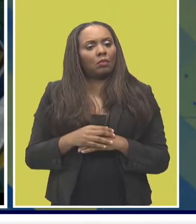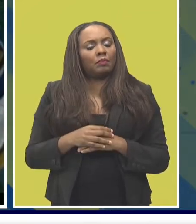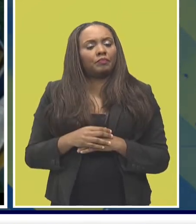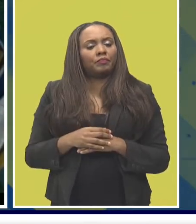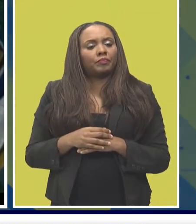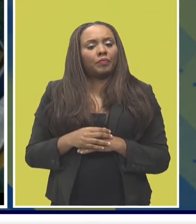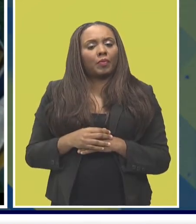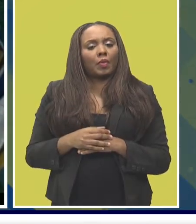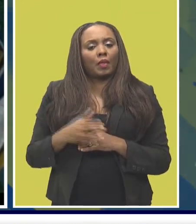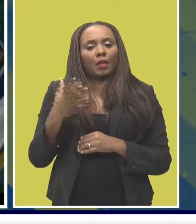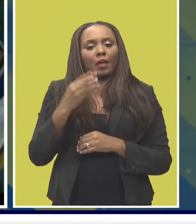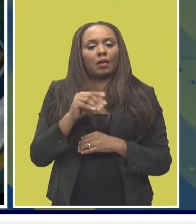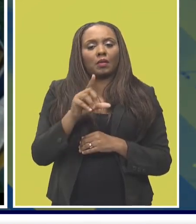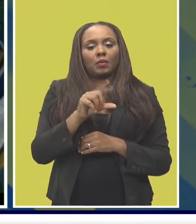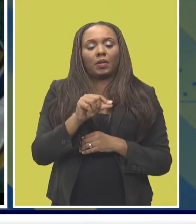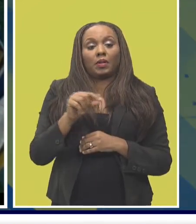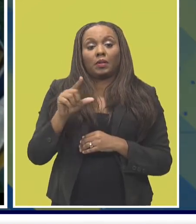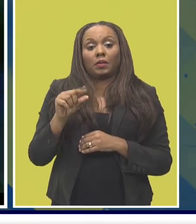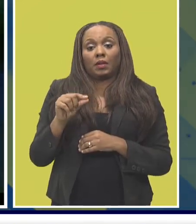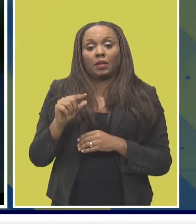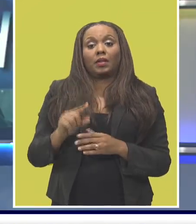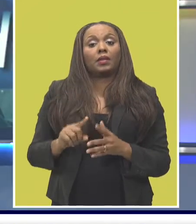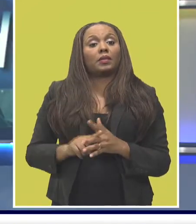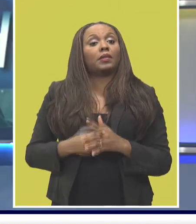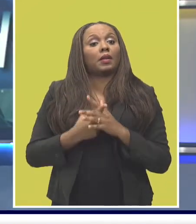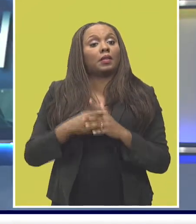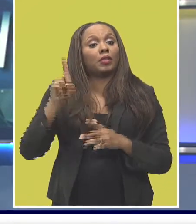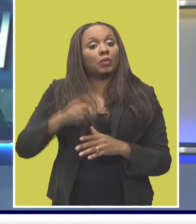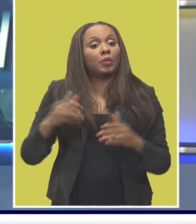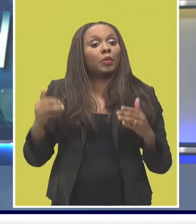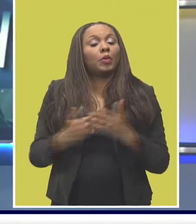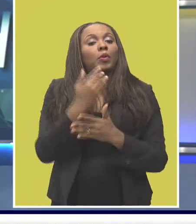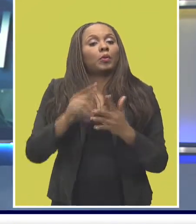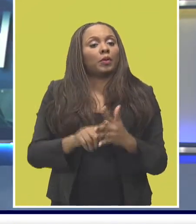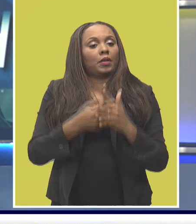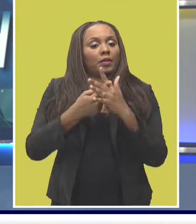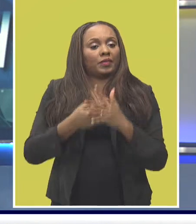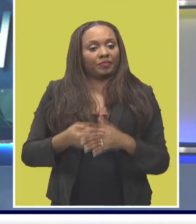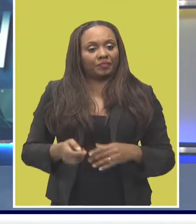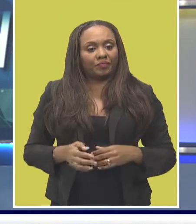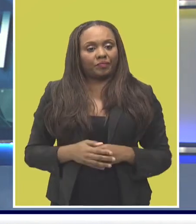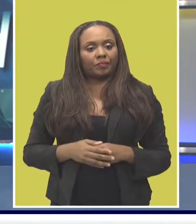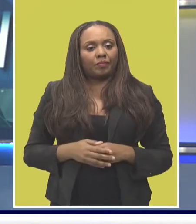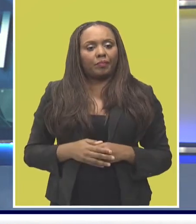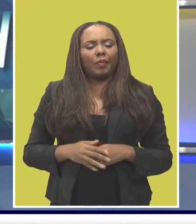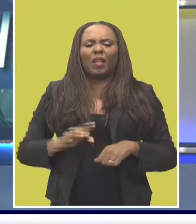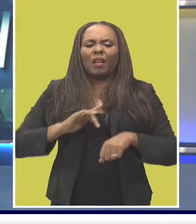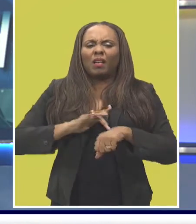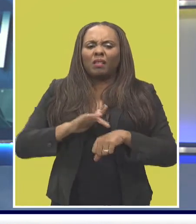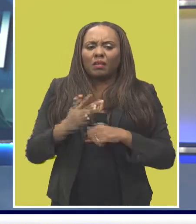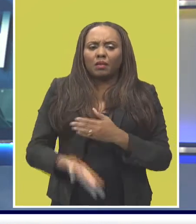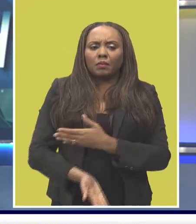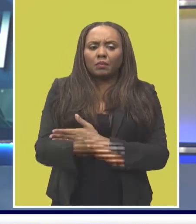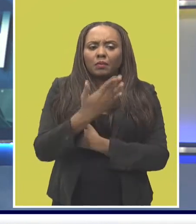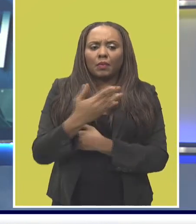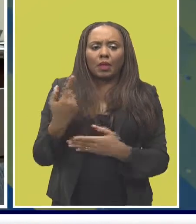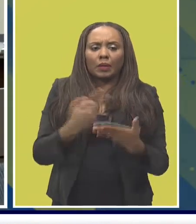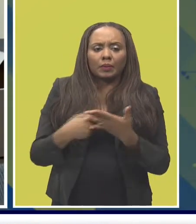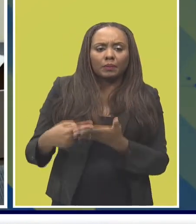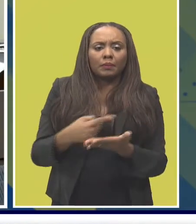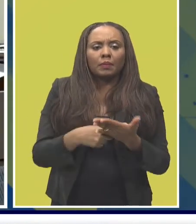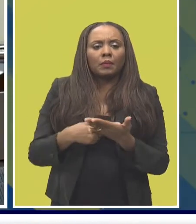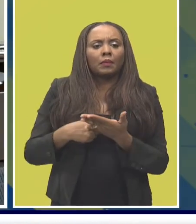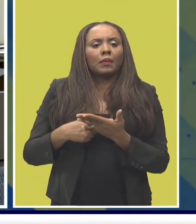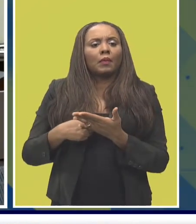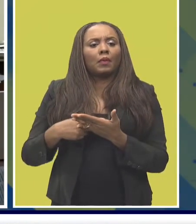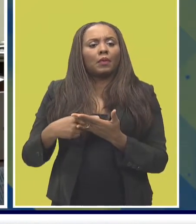fact starts in less than 60 days. Well, earlier this morning, a regional stakeholders consultation on the CSME